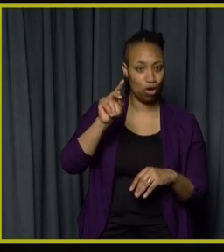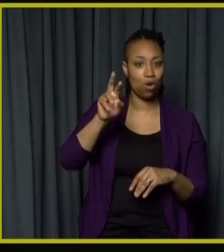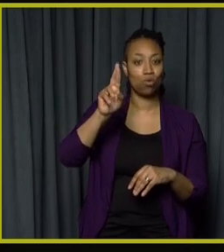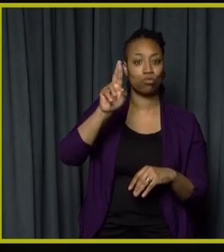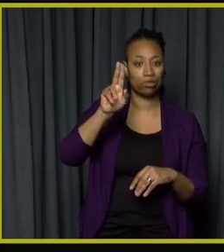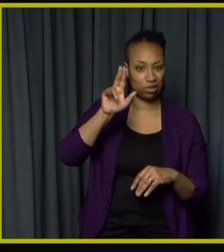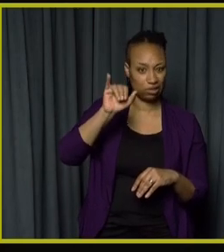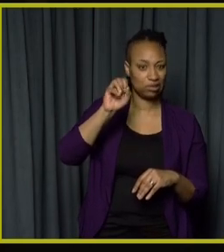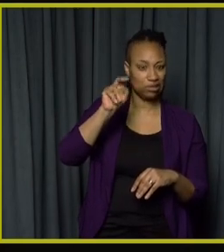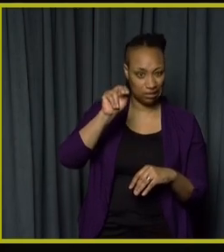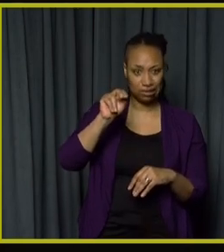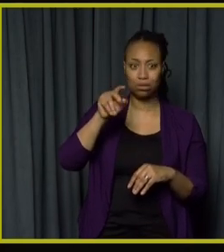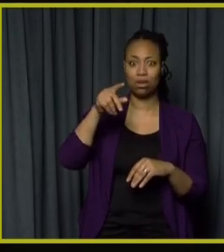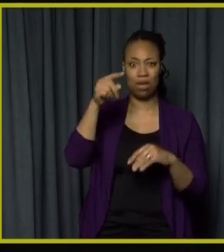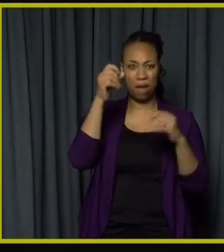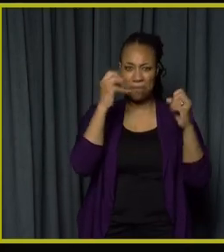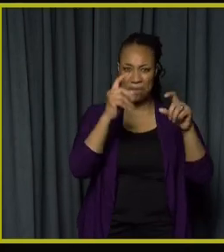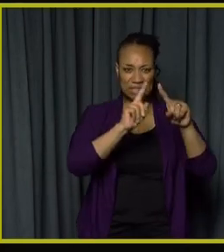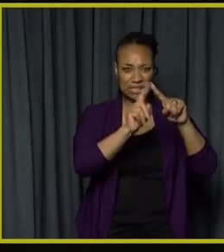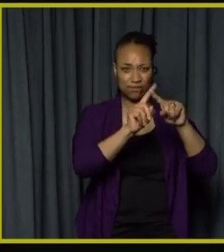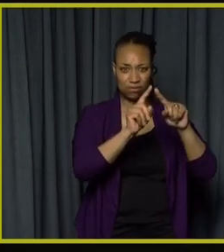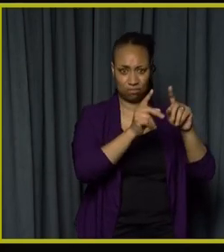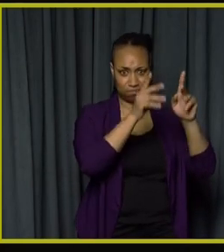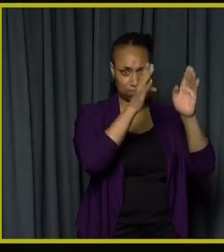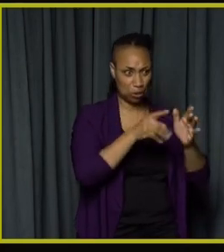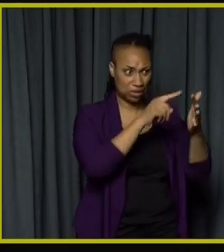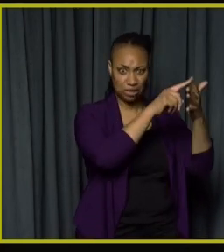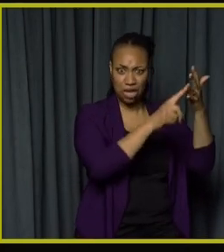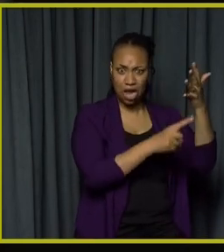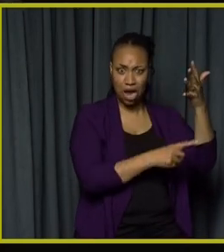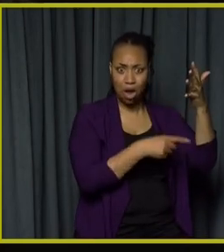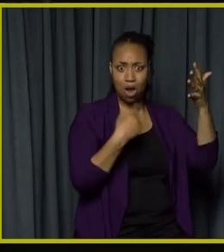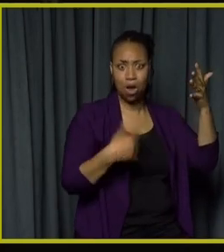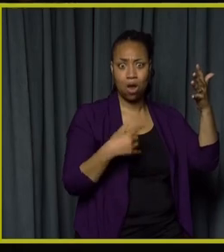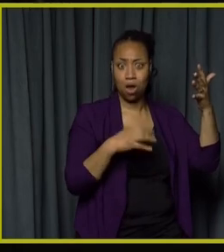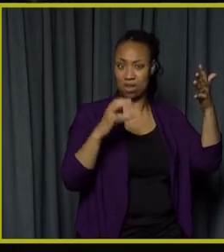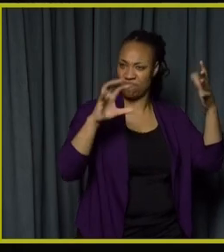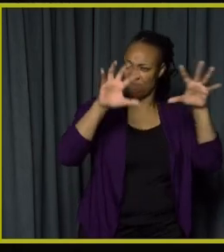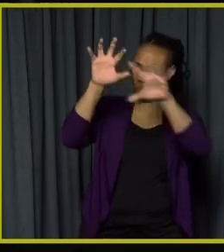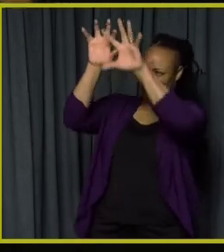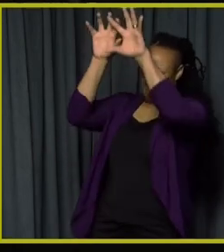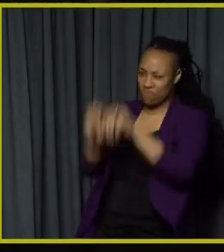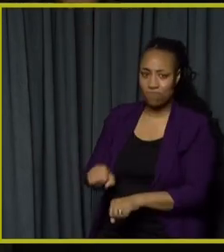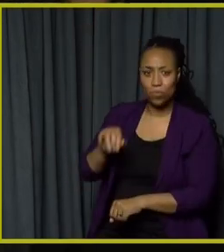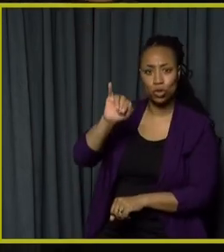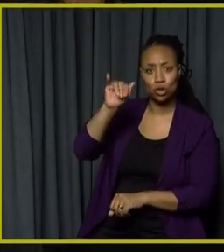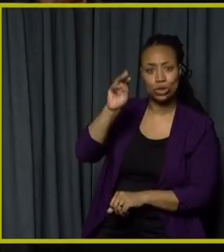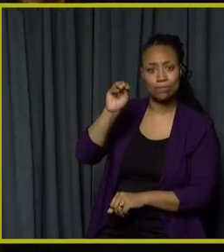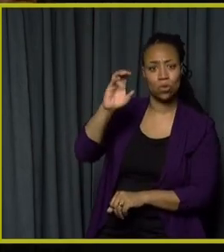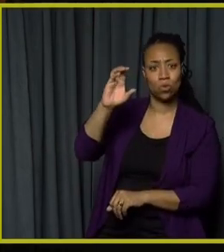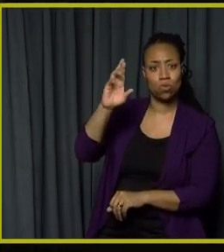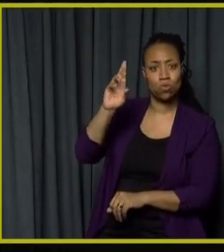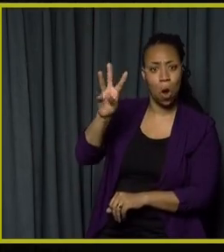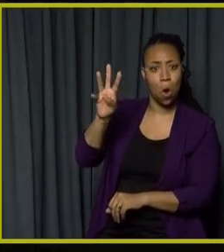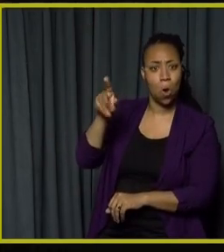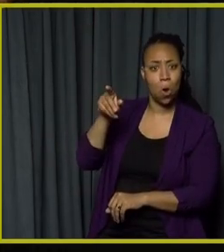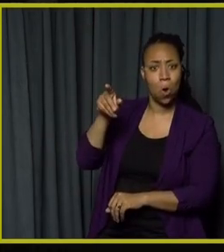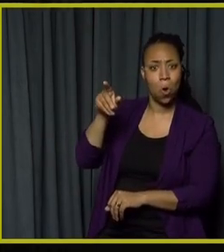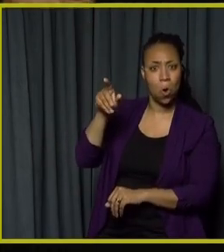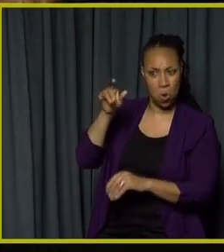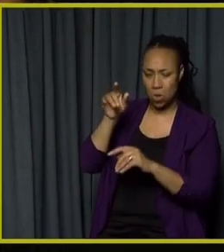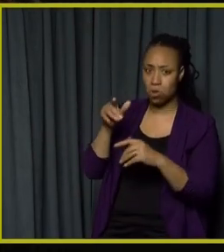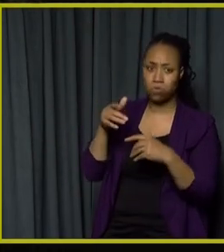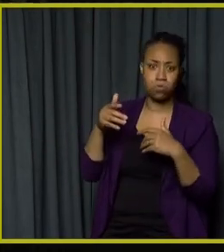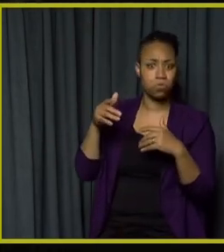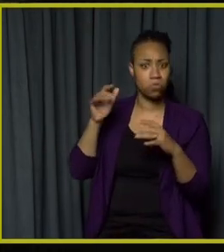together, they tore Jim Crow down. And so we've come together today between Juneteenth and June 21st, the